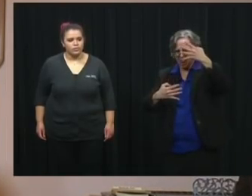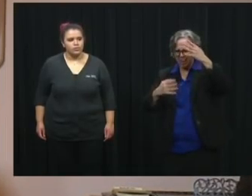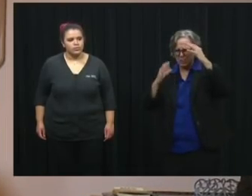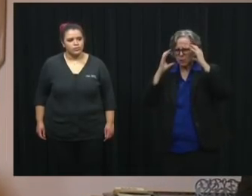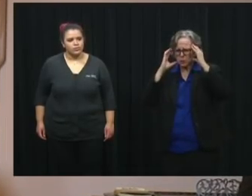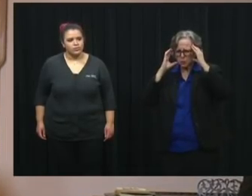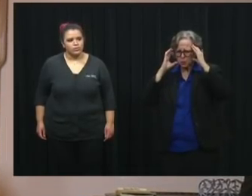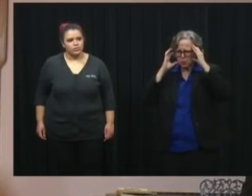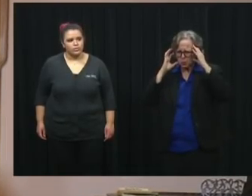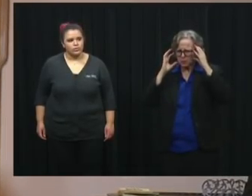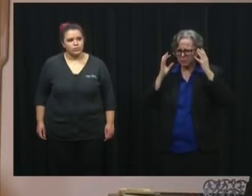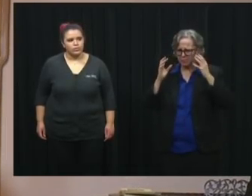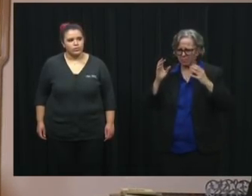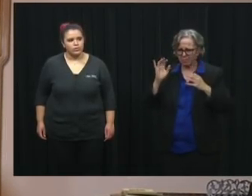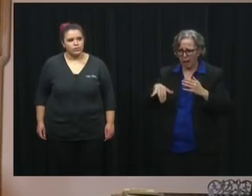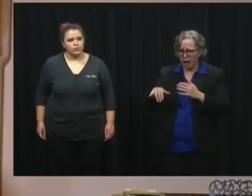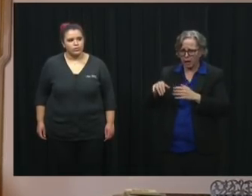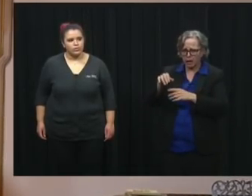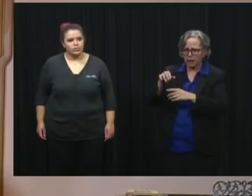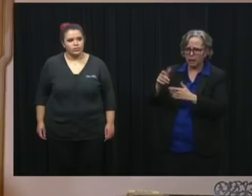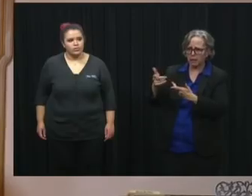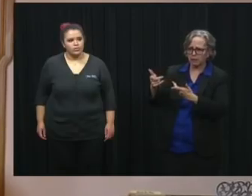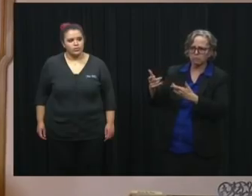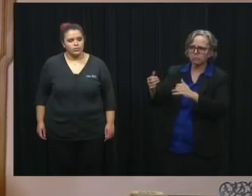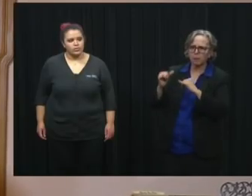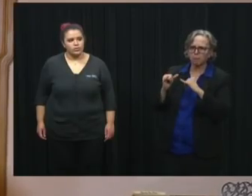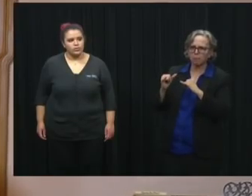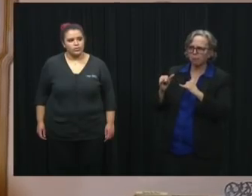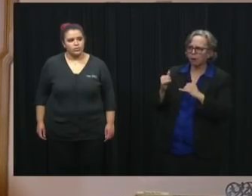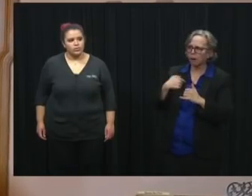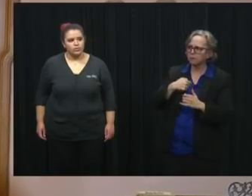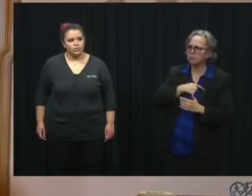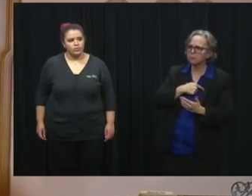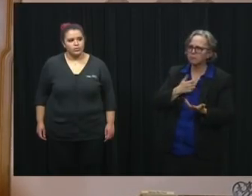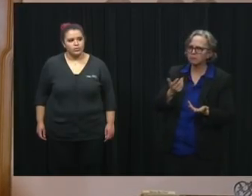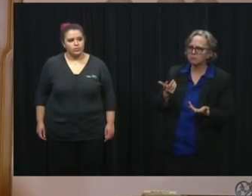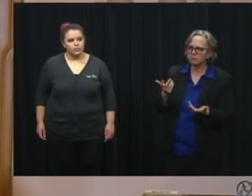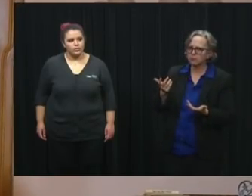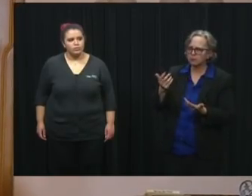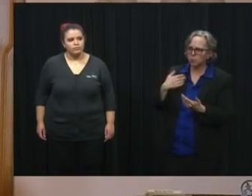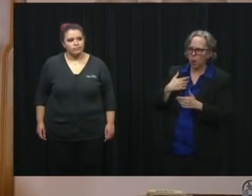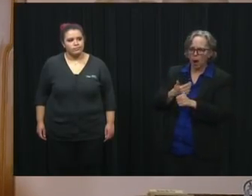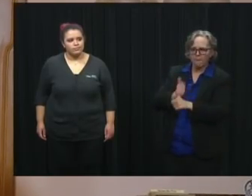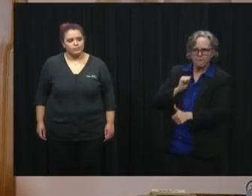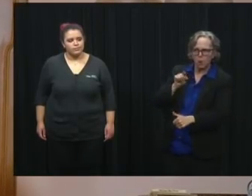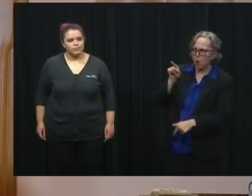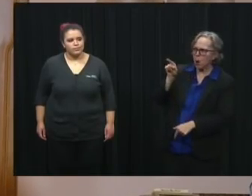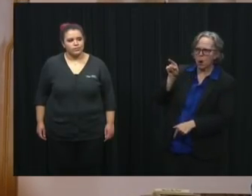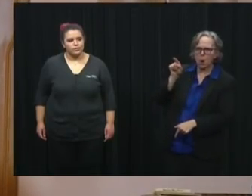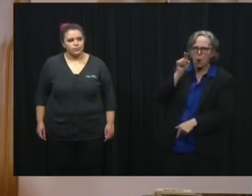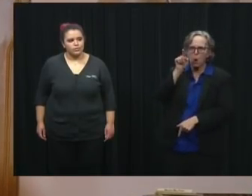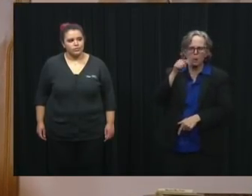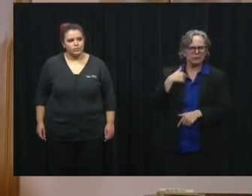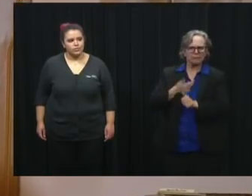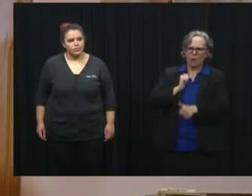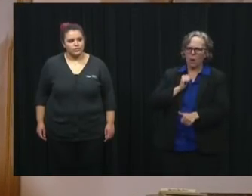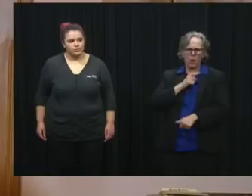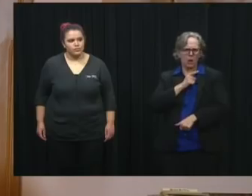happen. But we're doing everything we can to avoid that, and that's why we're asking Ohioans